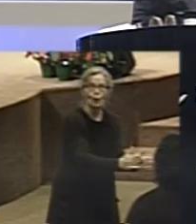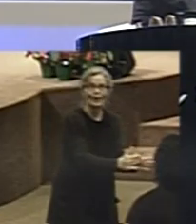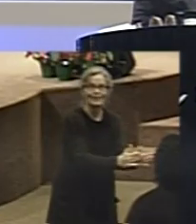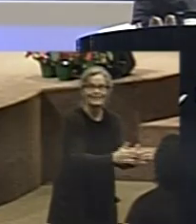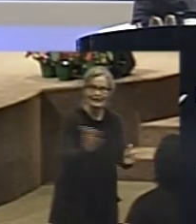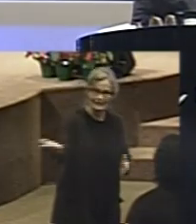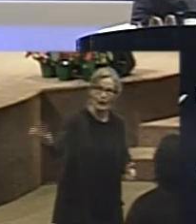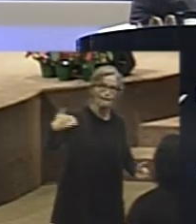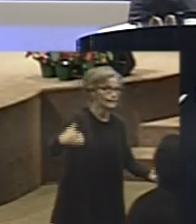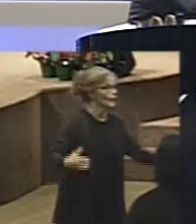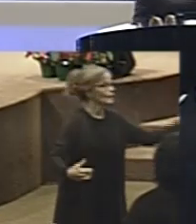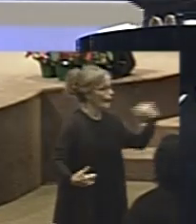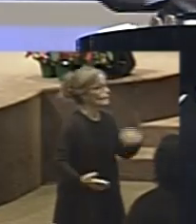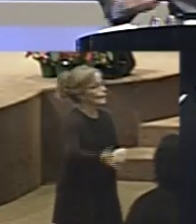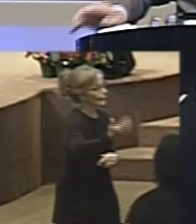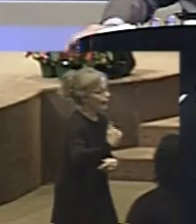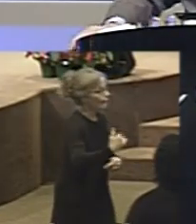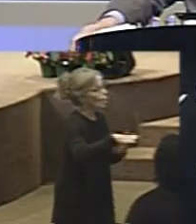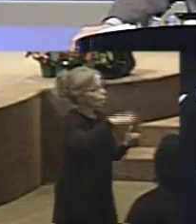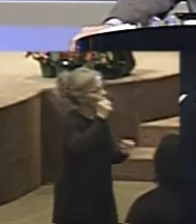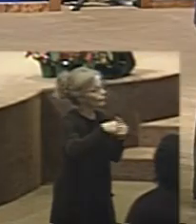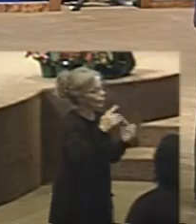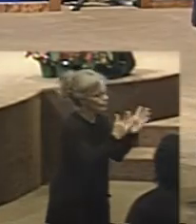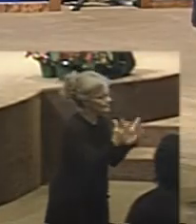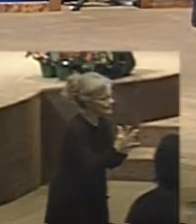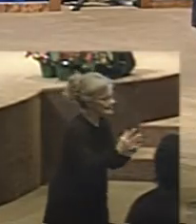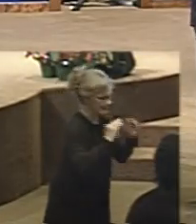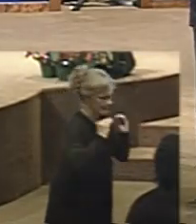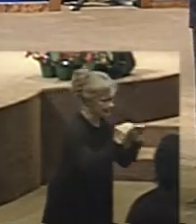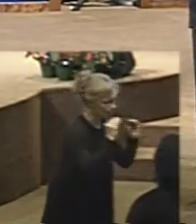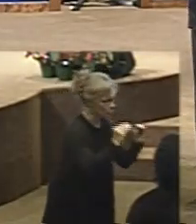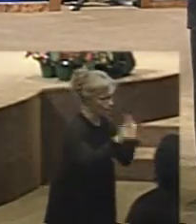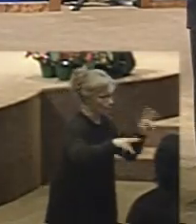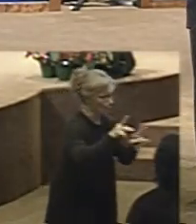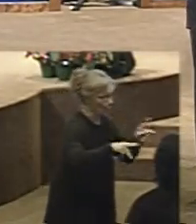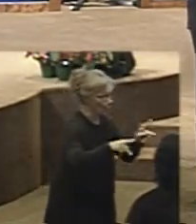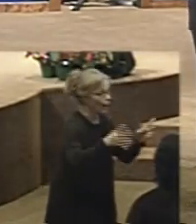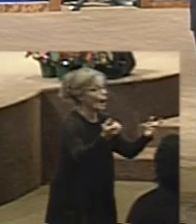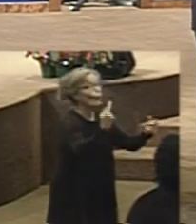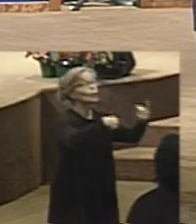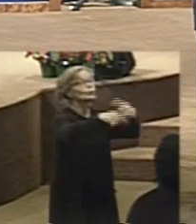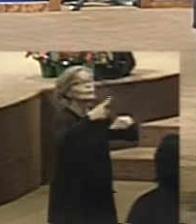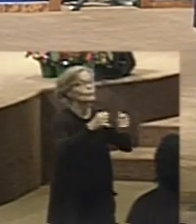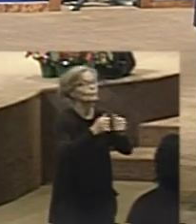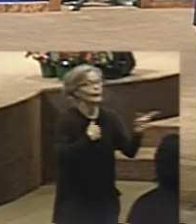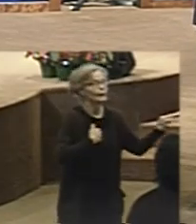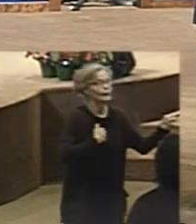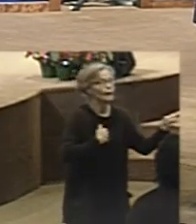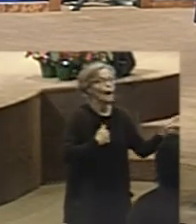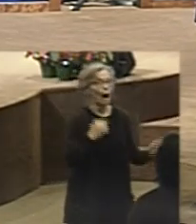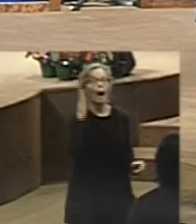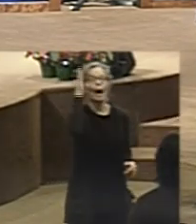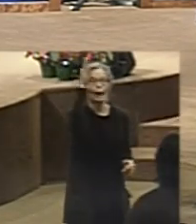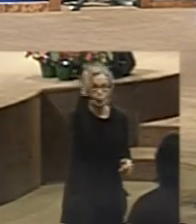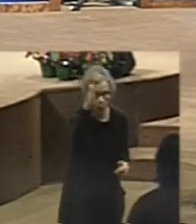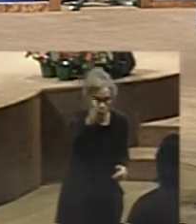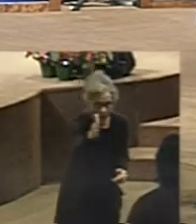disciples. I want you to hear yourself say it. I want every believer in this place to say, I'm going to make a